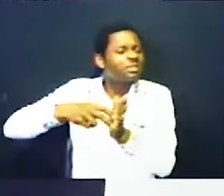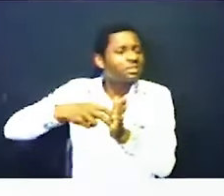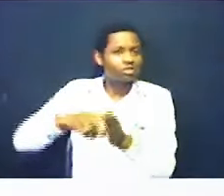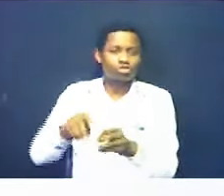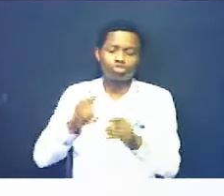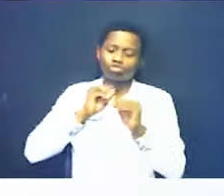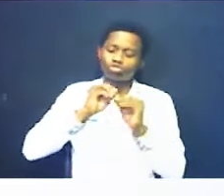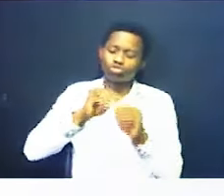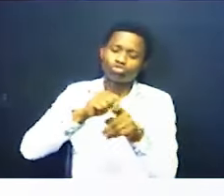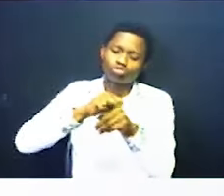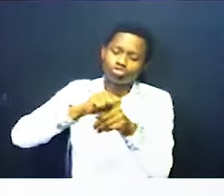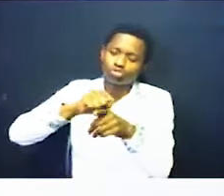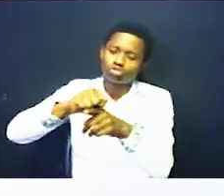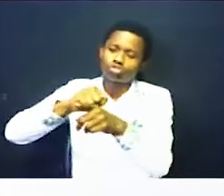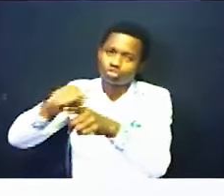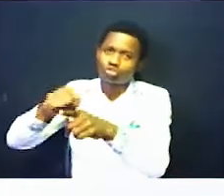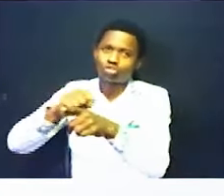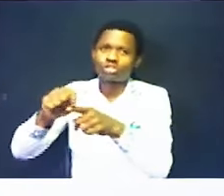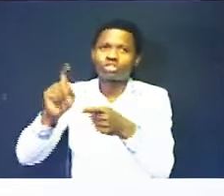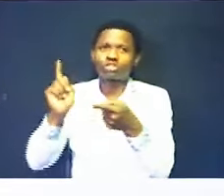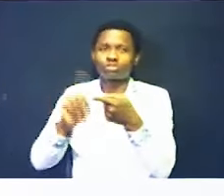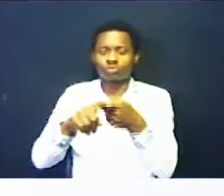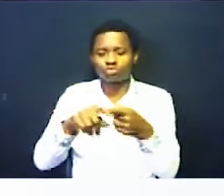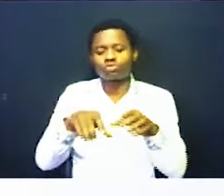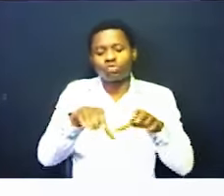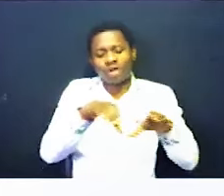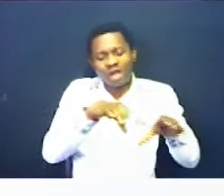in accordance with rules and